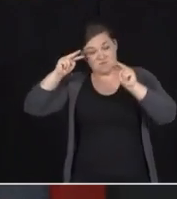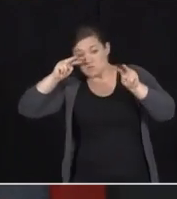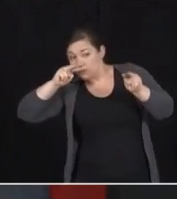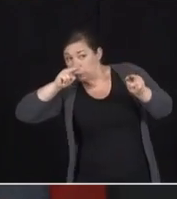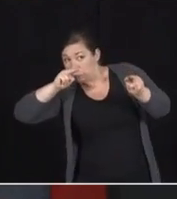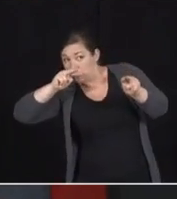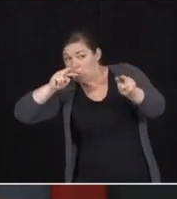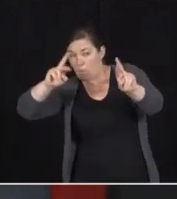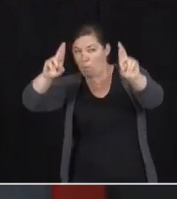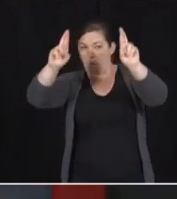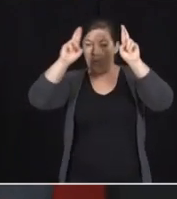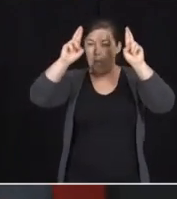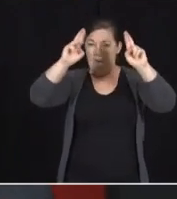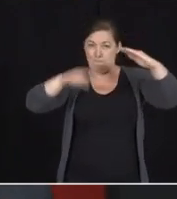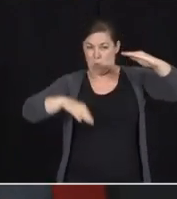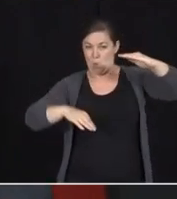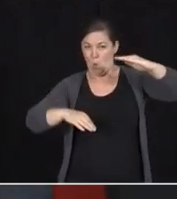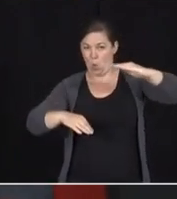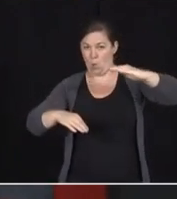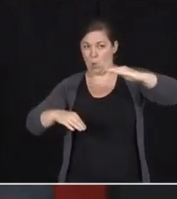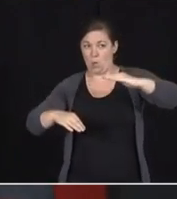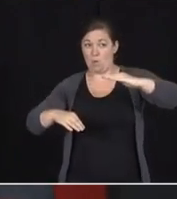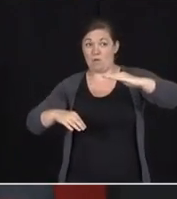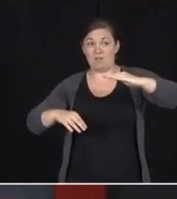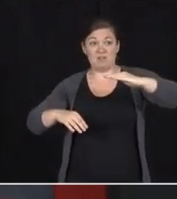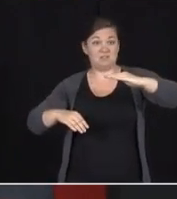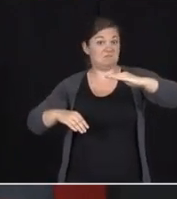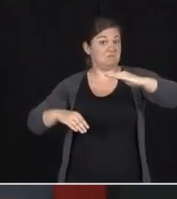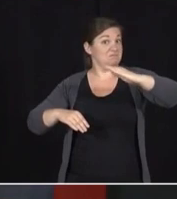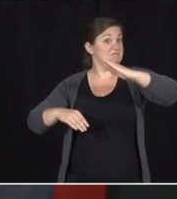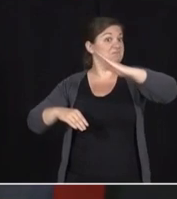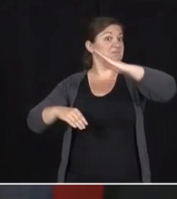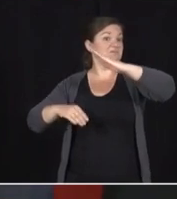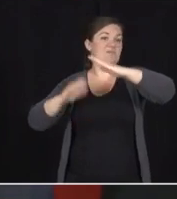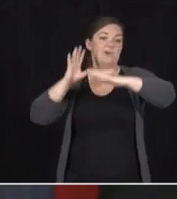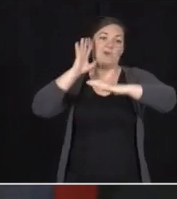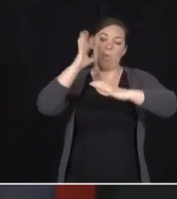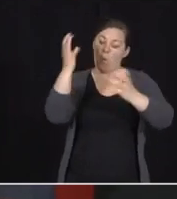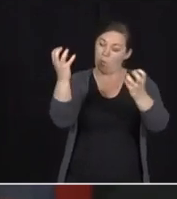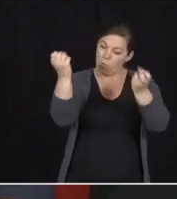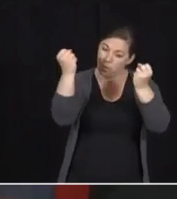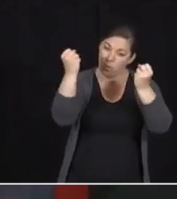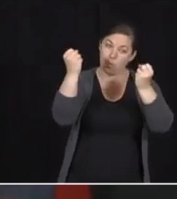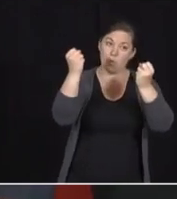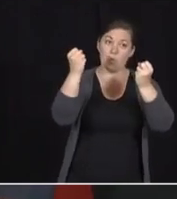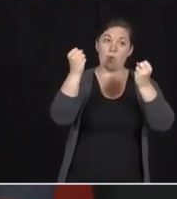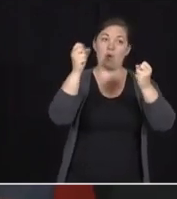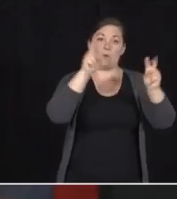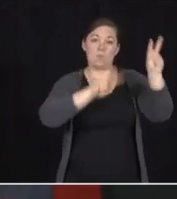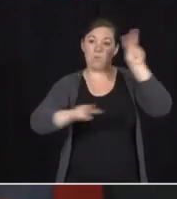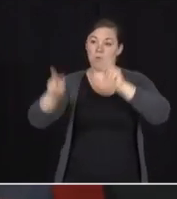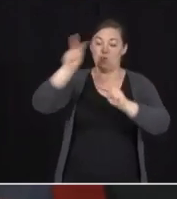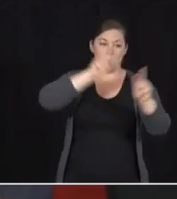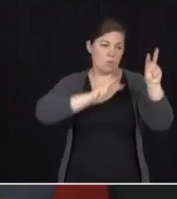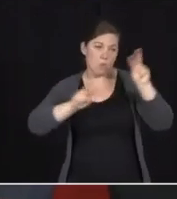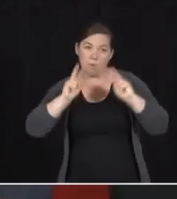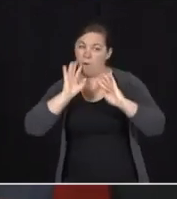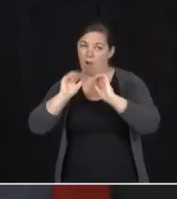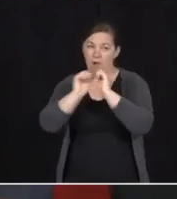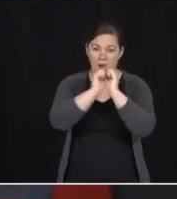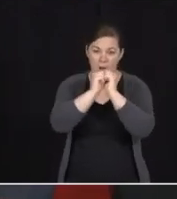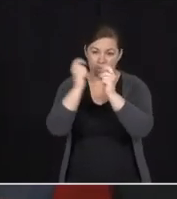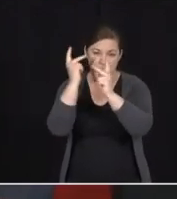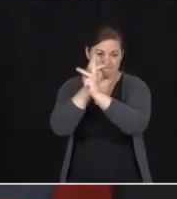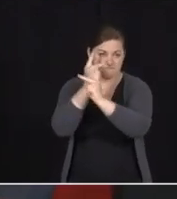then that will be a time for us to stay paused, to look at the situation, understand why the numbers are